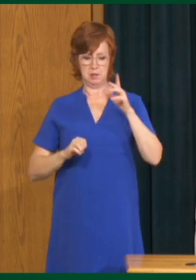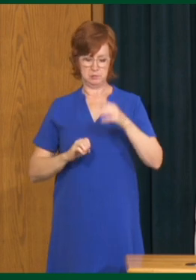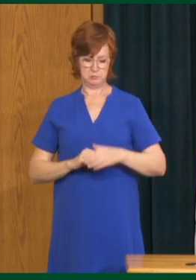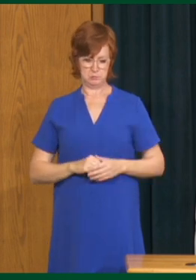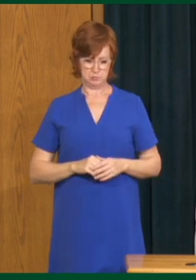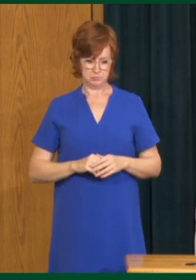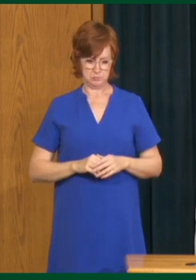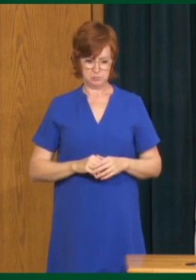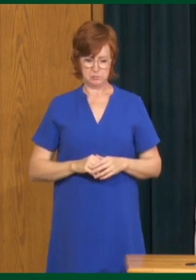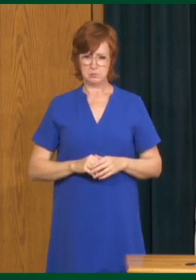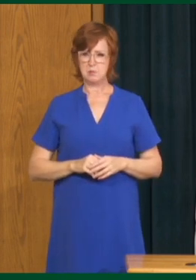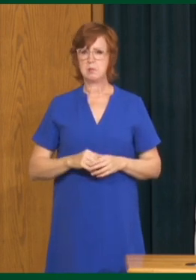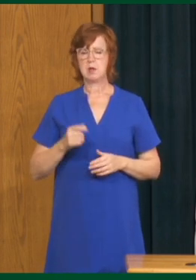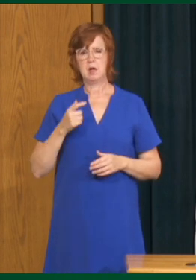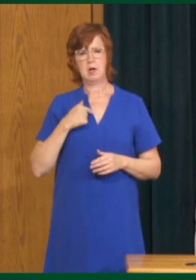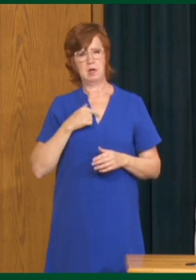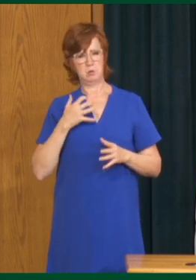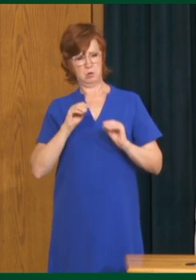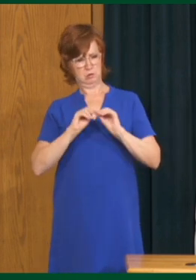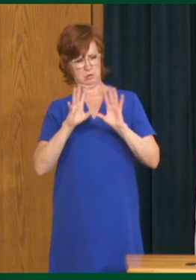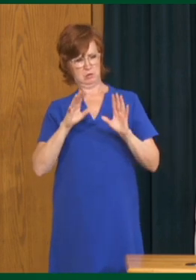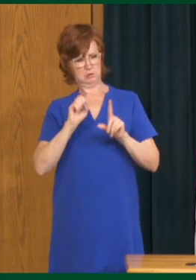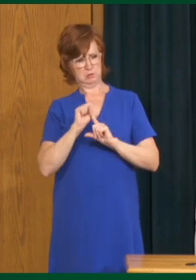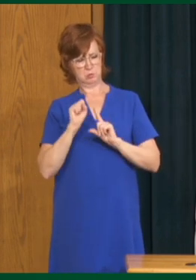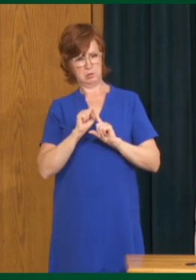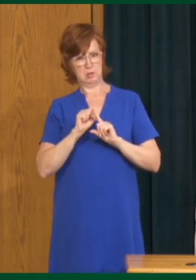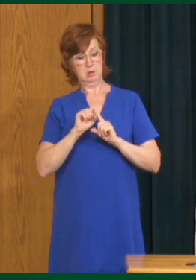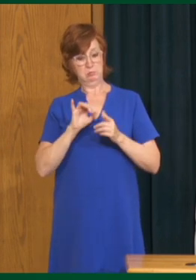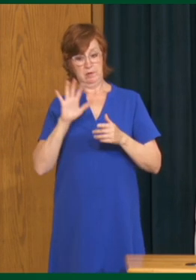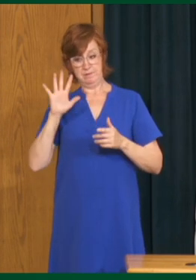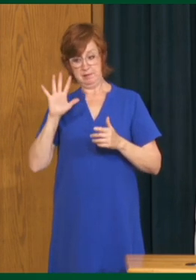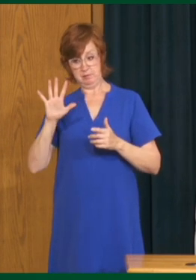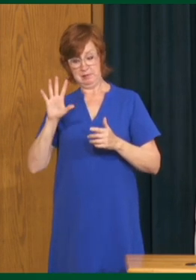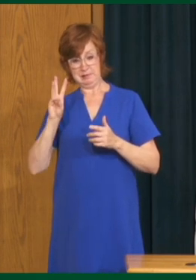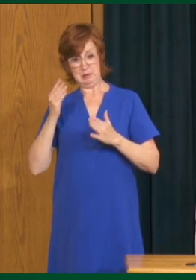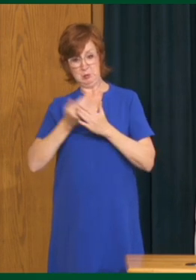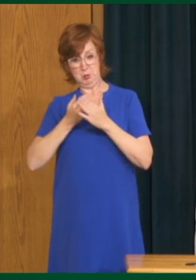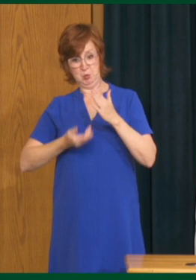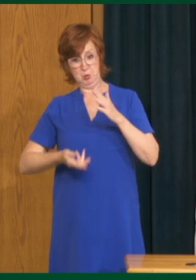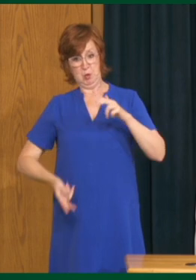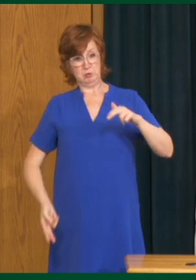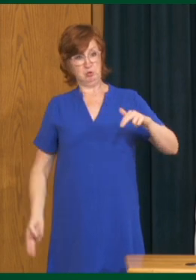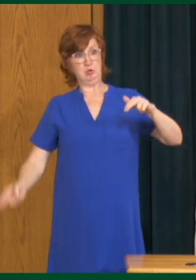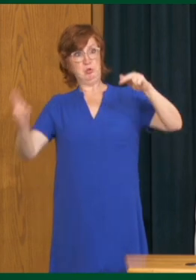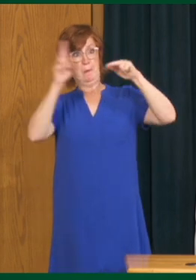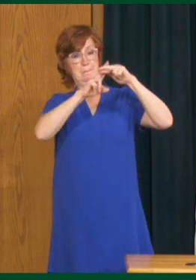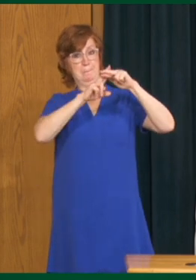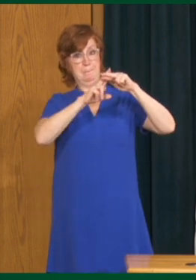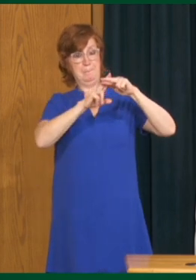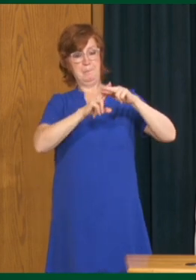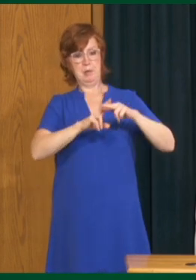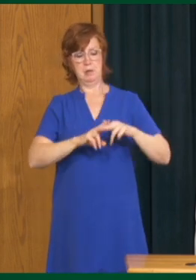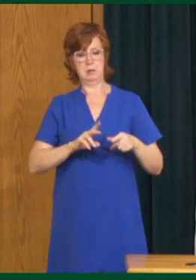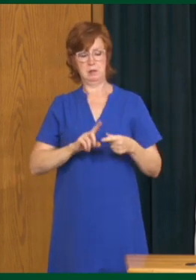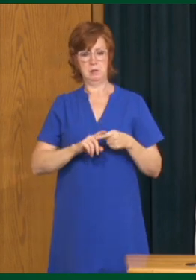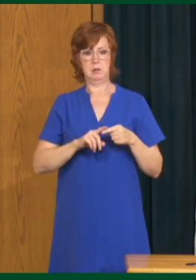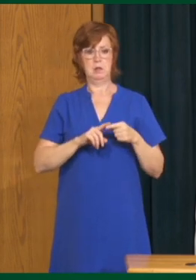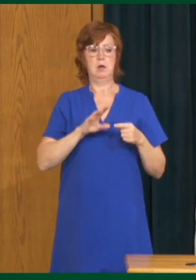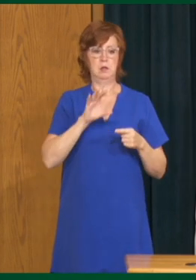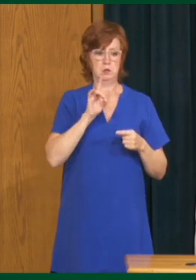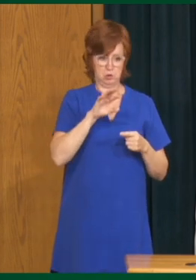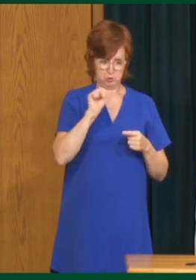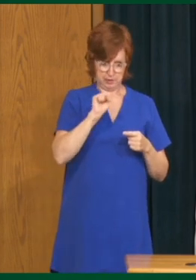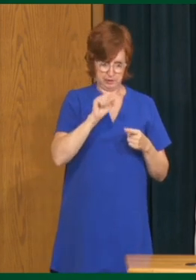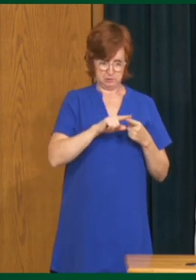this jump is being attributed to. I know, Dr. Shahab, you mentioned kind of an explanation for 8 of the